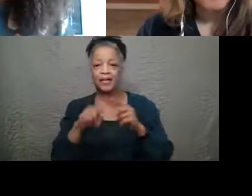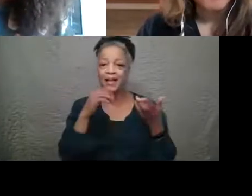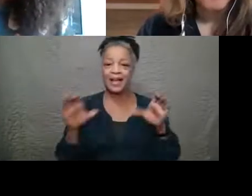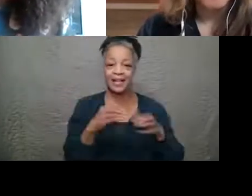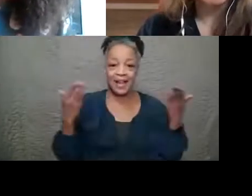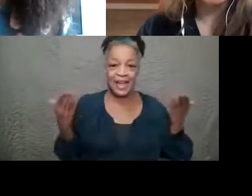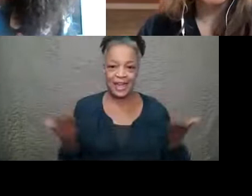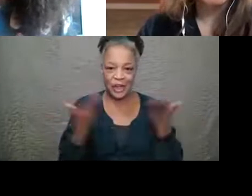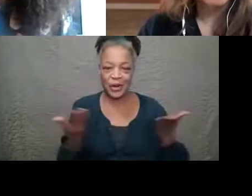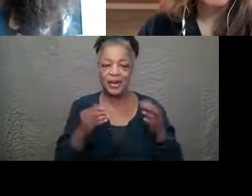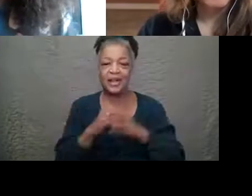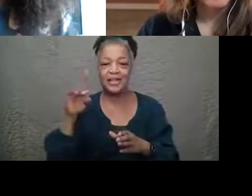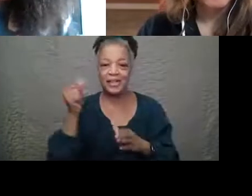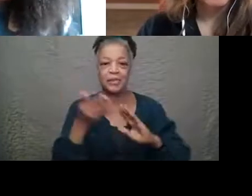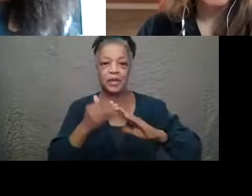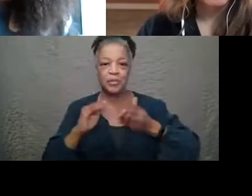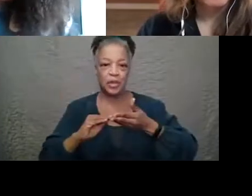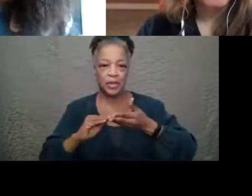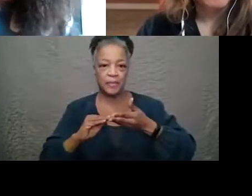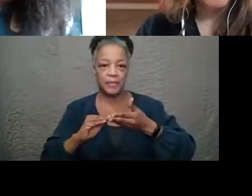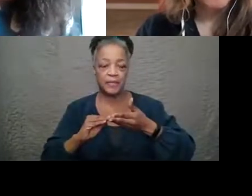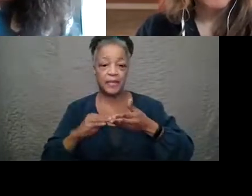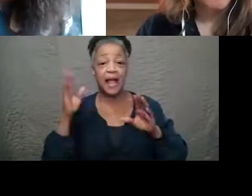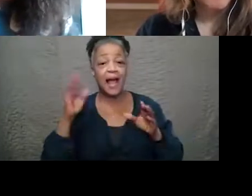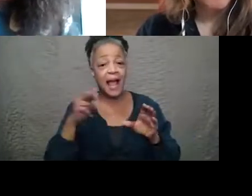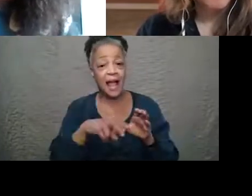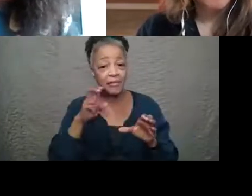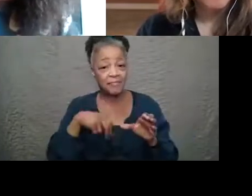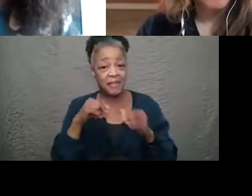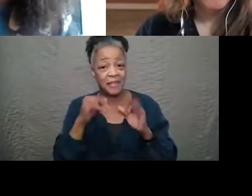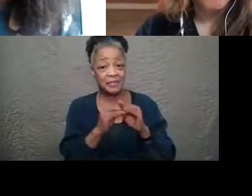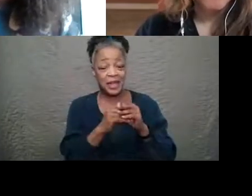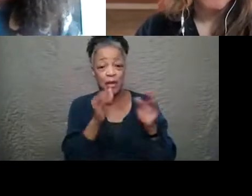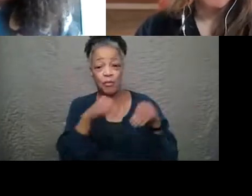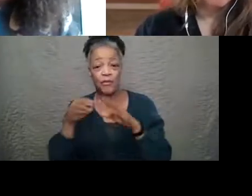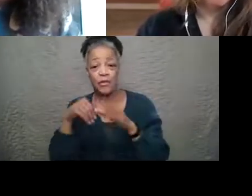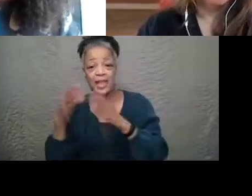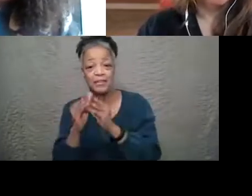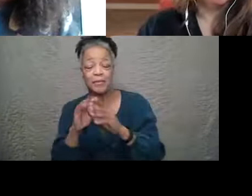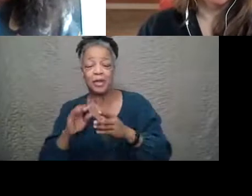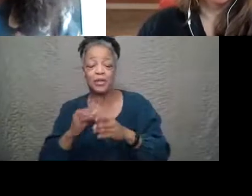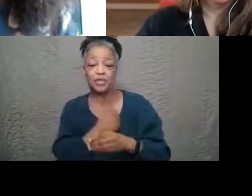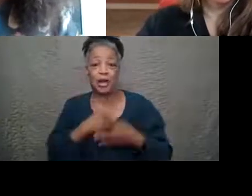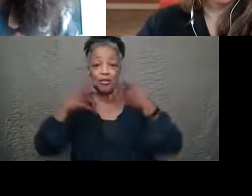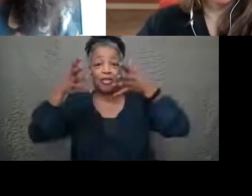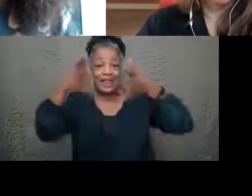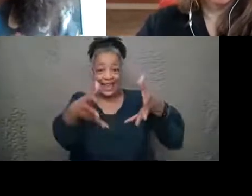here. And so I got to move on to my next meeting. And so sorry to leave you all here with this, but